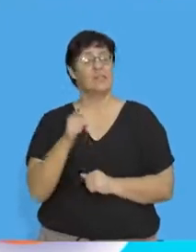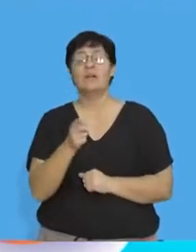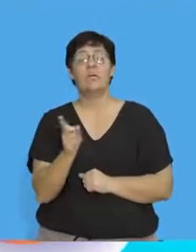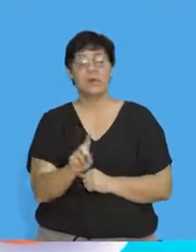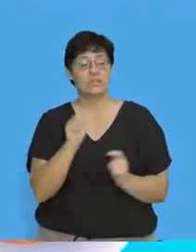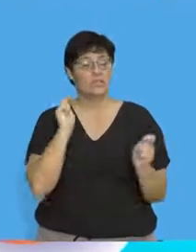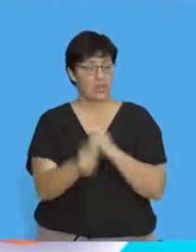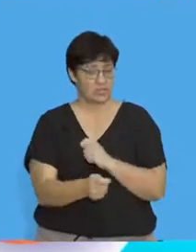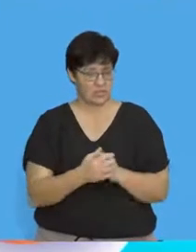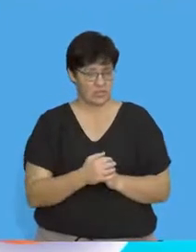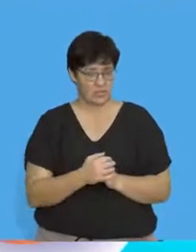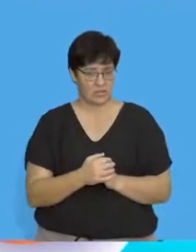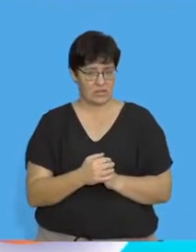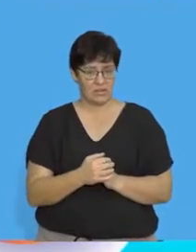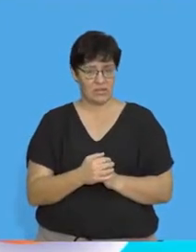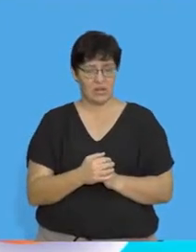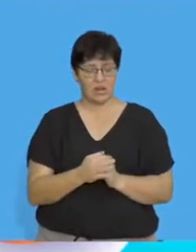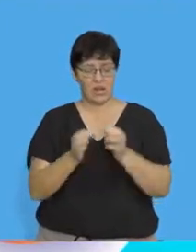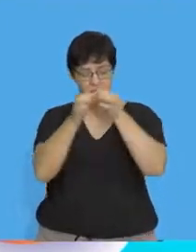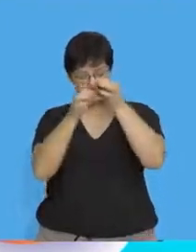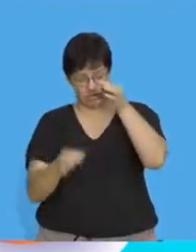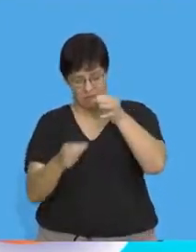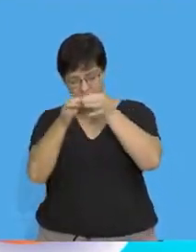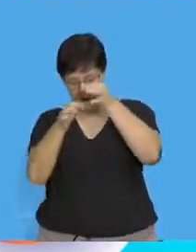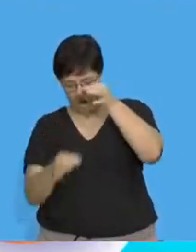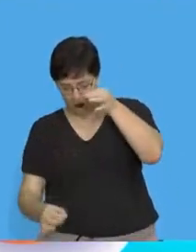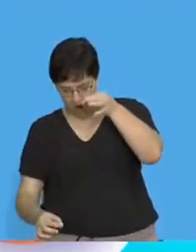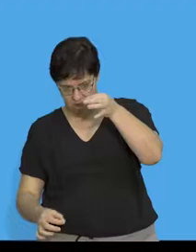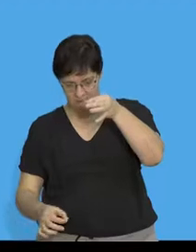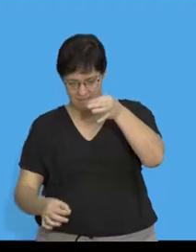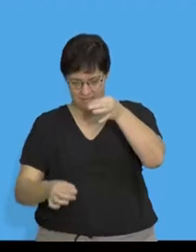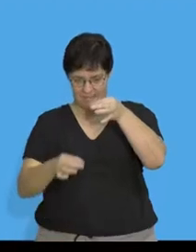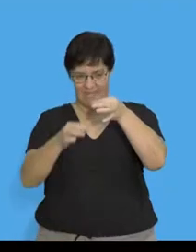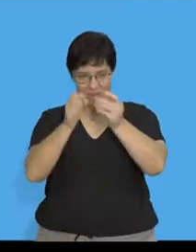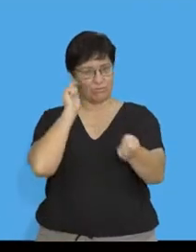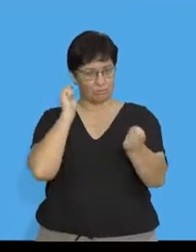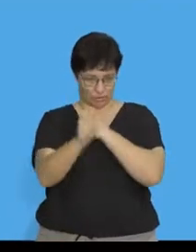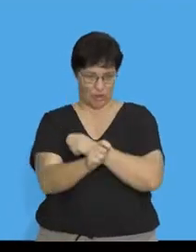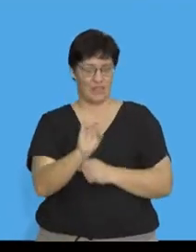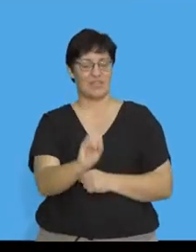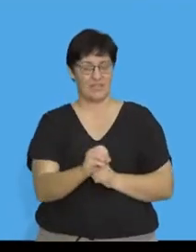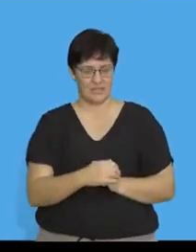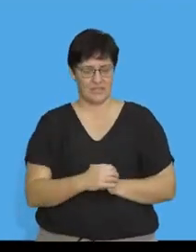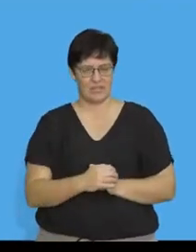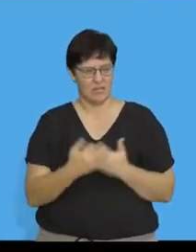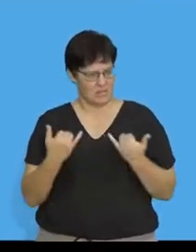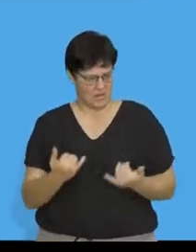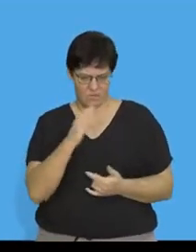part of a parabola. We're not sure. So we have a little trick up our sleeve. Because inversely proportional